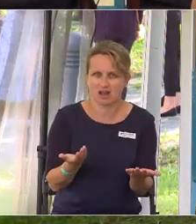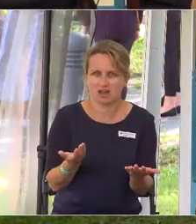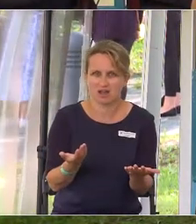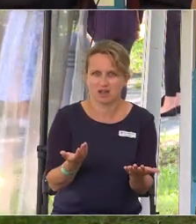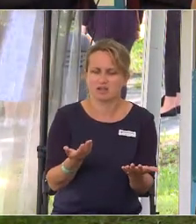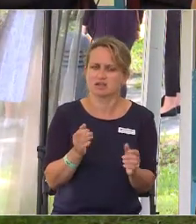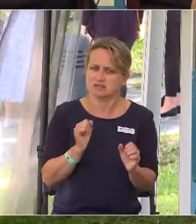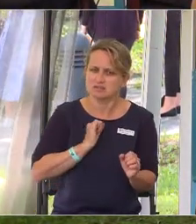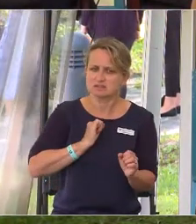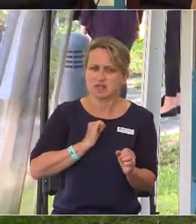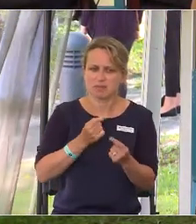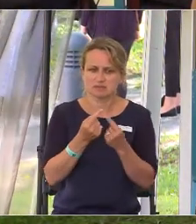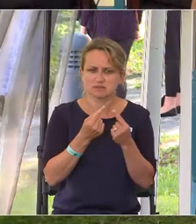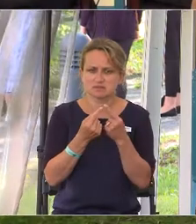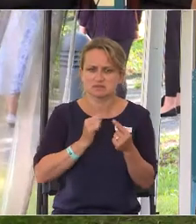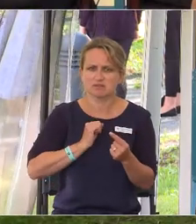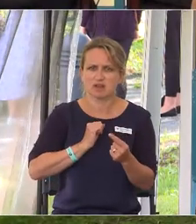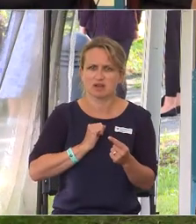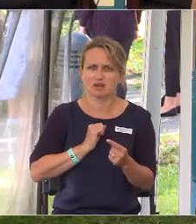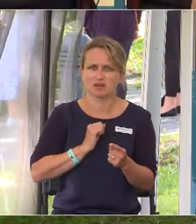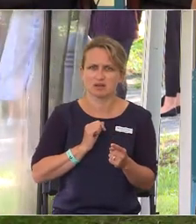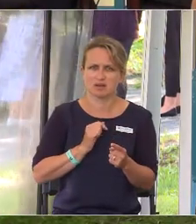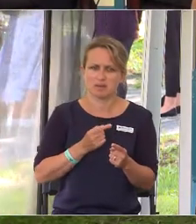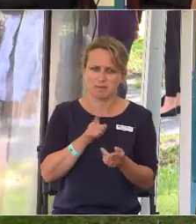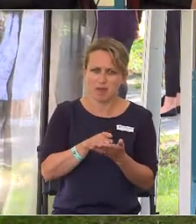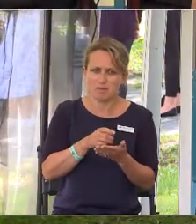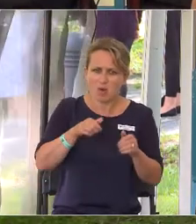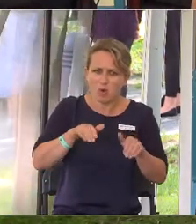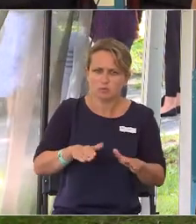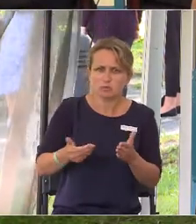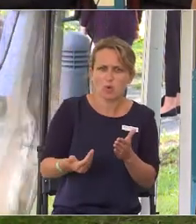what we actually want to do with the internet.